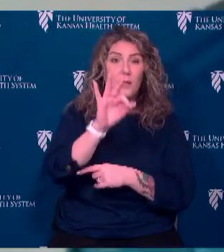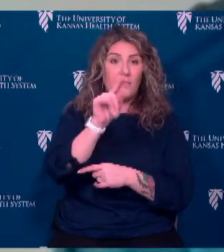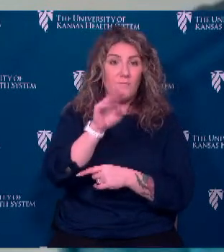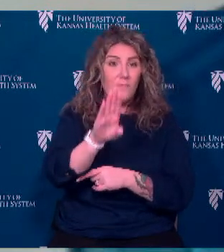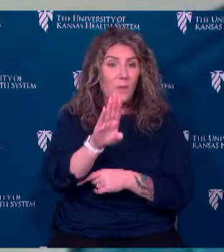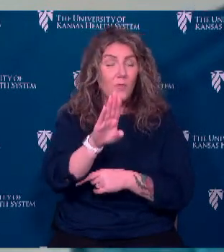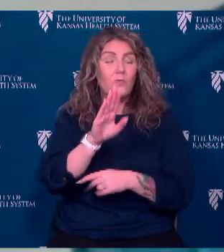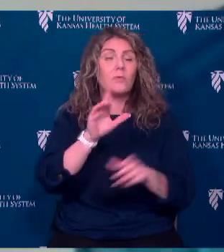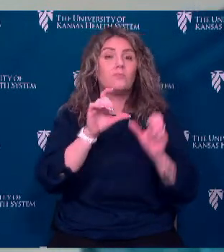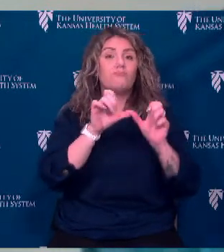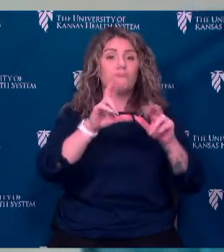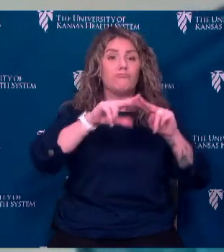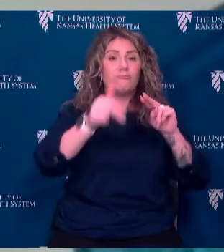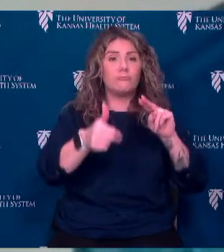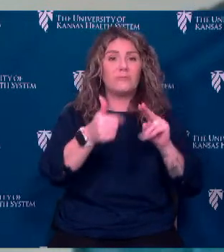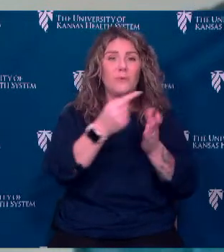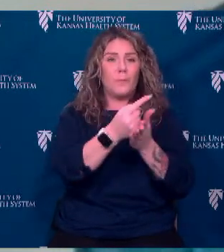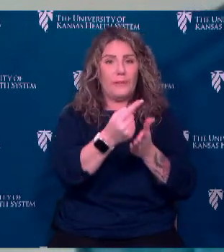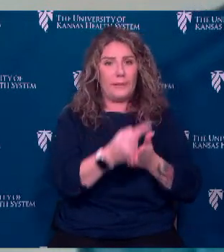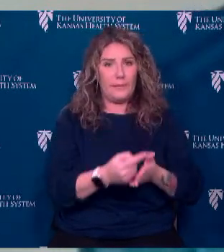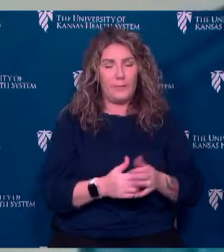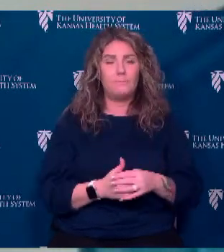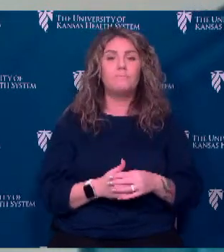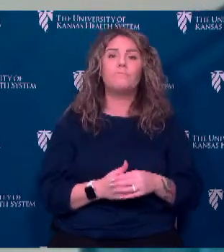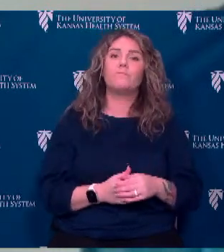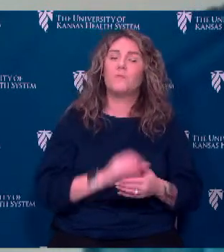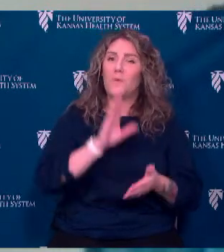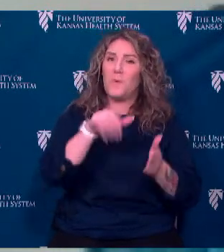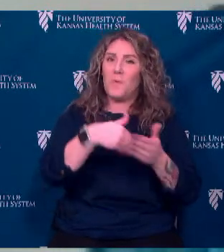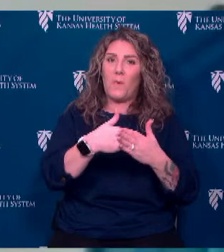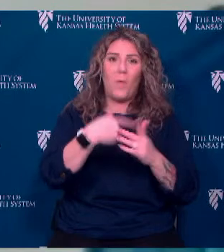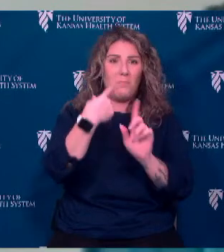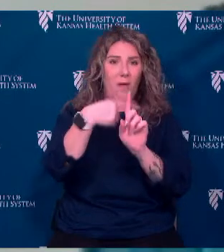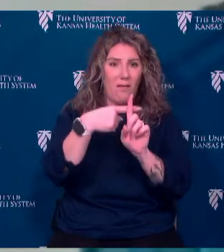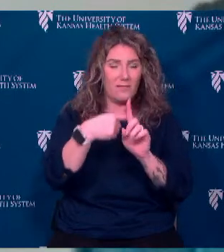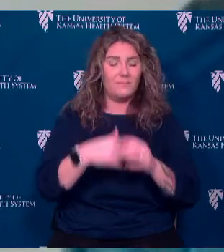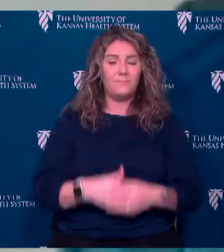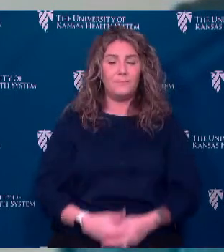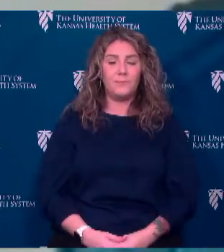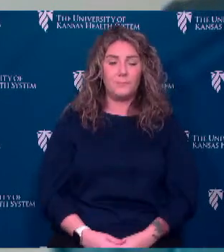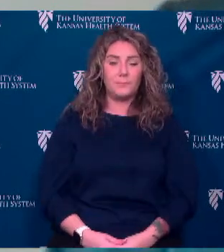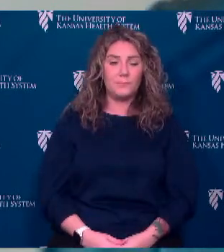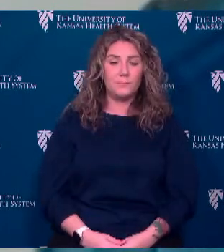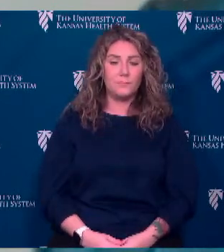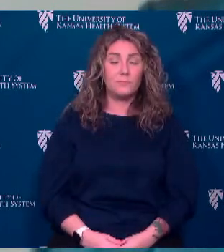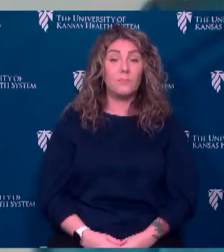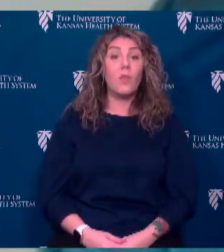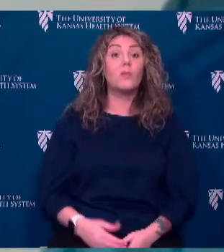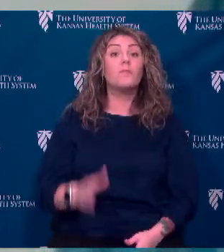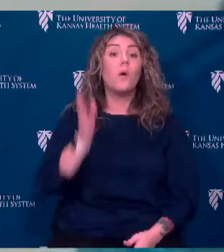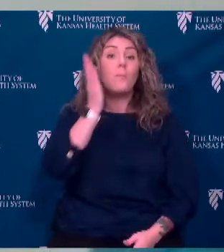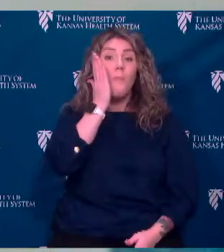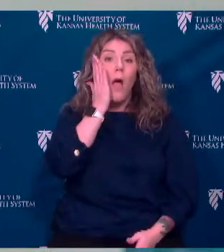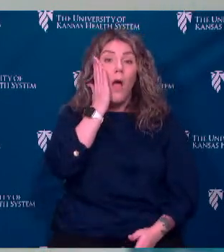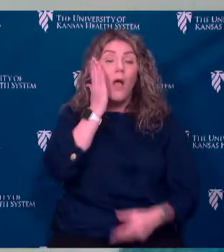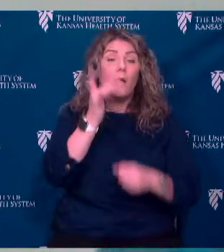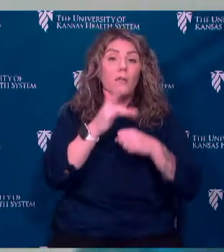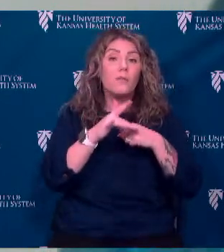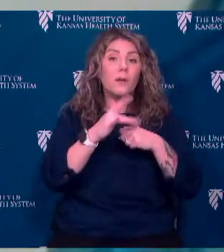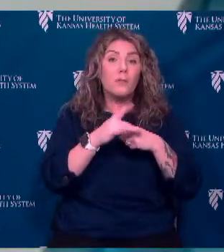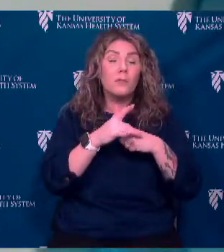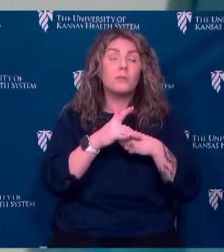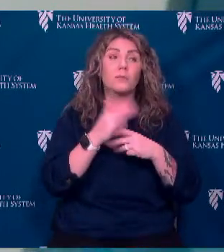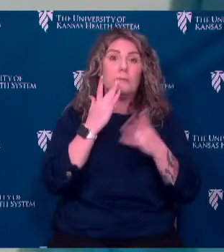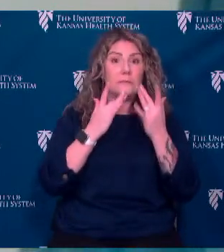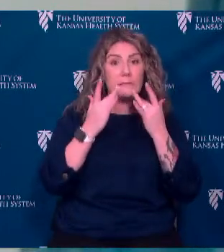to decrease week to week. So that's all good signs. As far as bed status, we are really gridlocked for